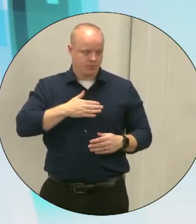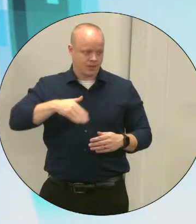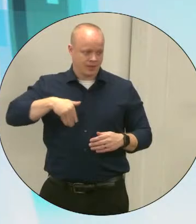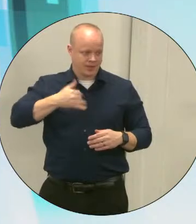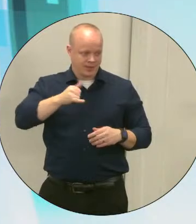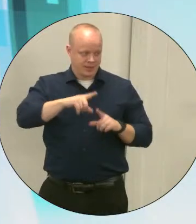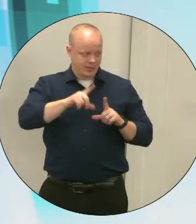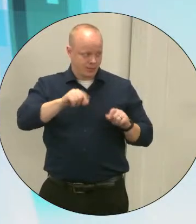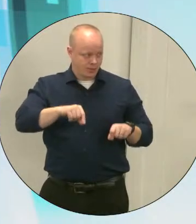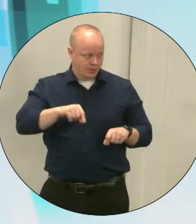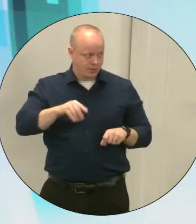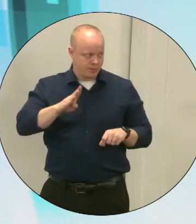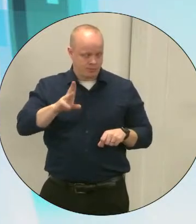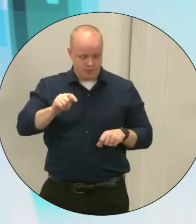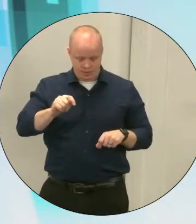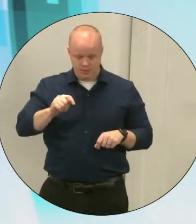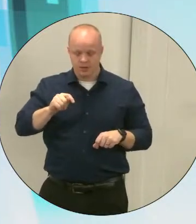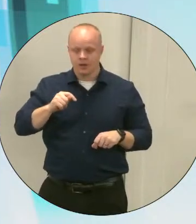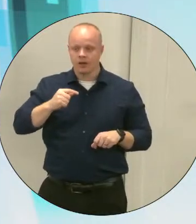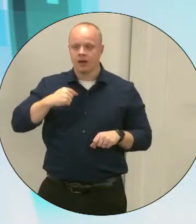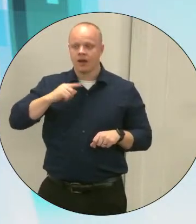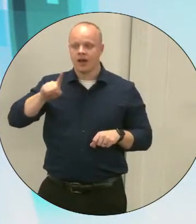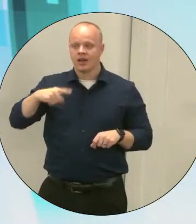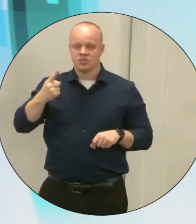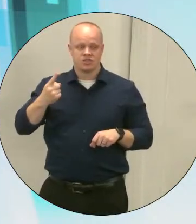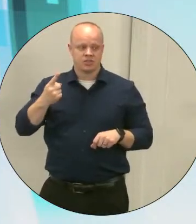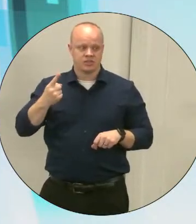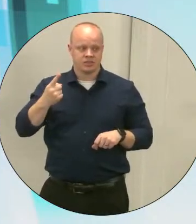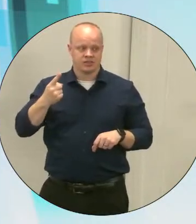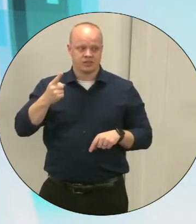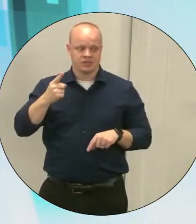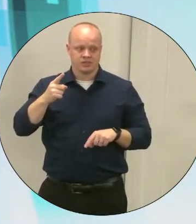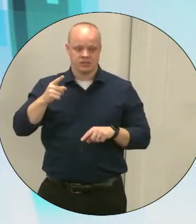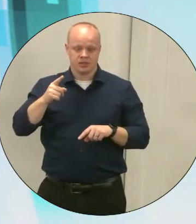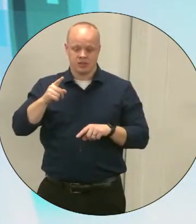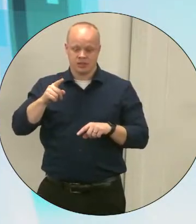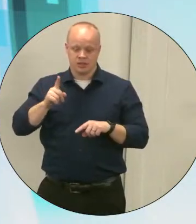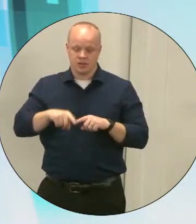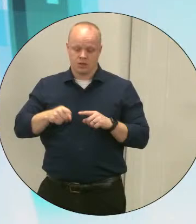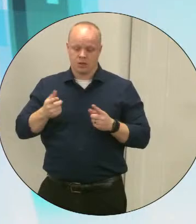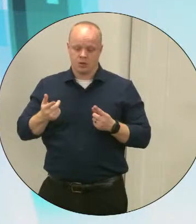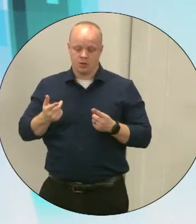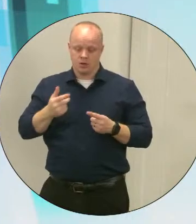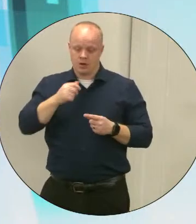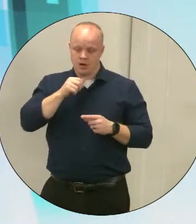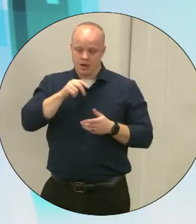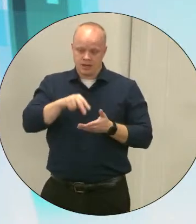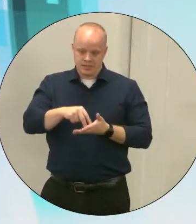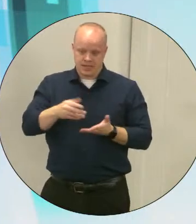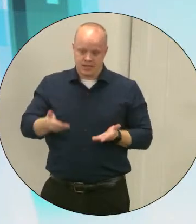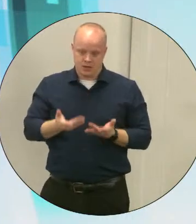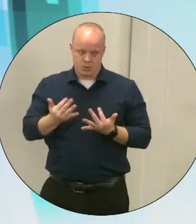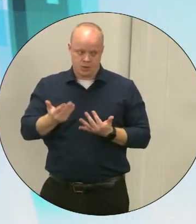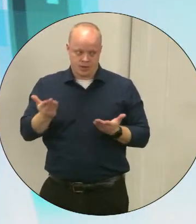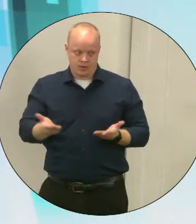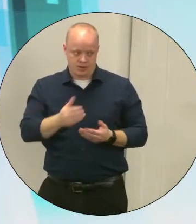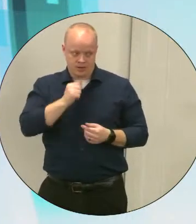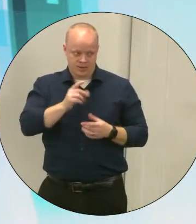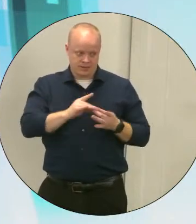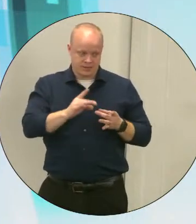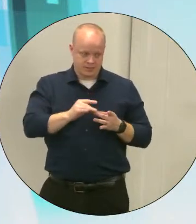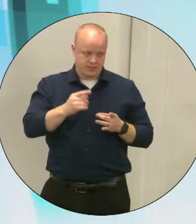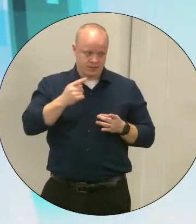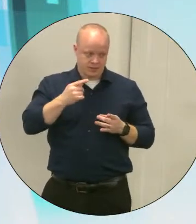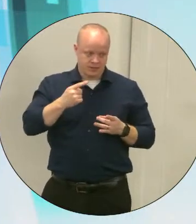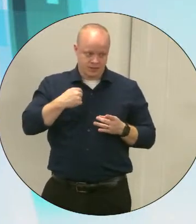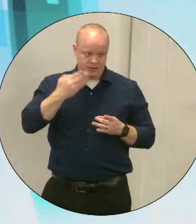But I just couldn't not wait here and not say anything. And I didn't know that 4 other people